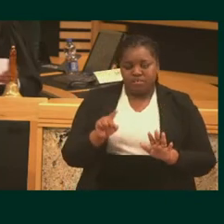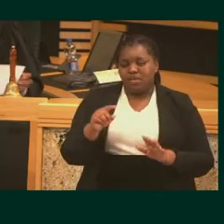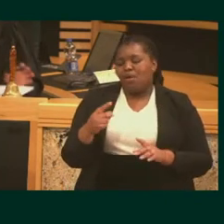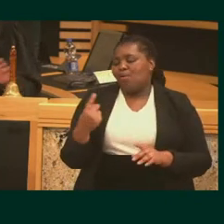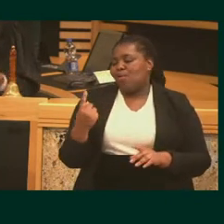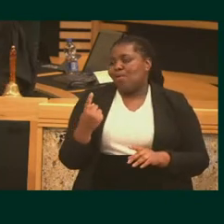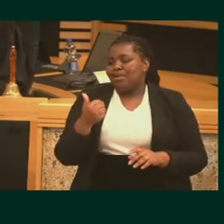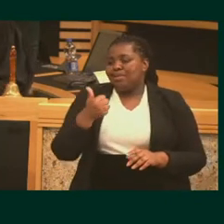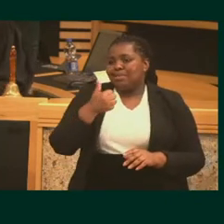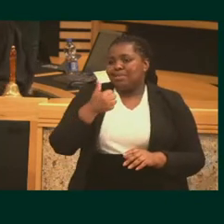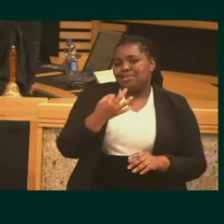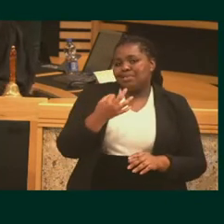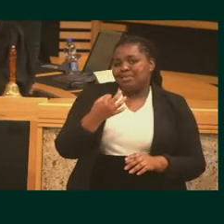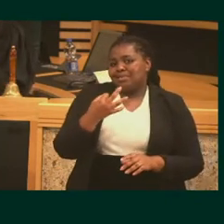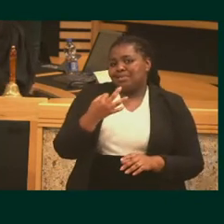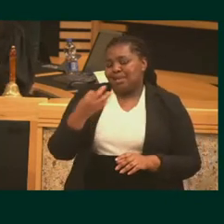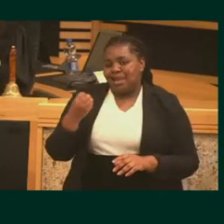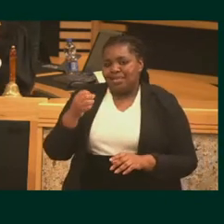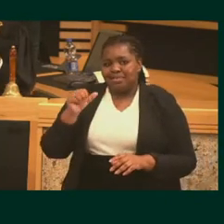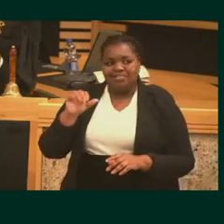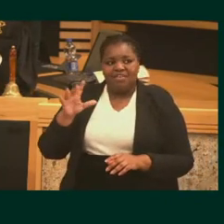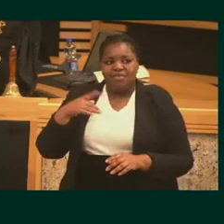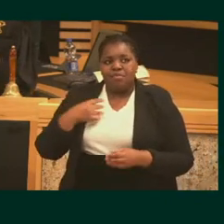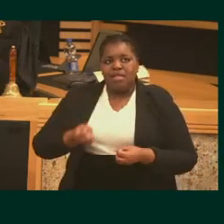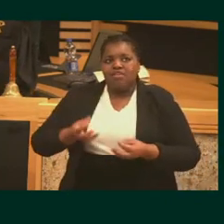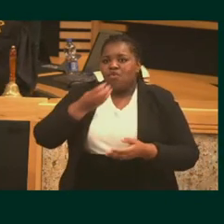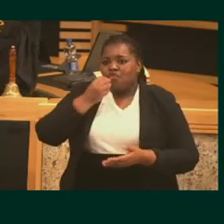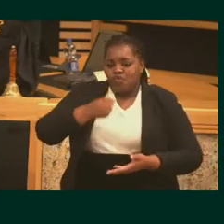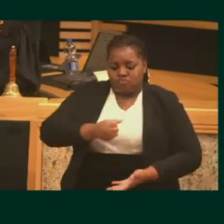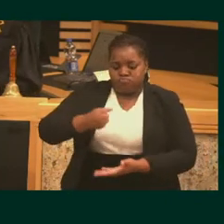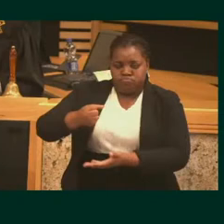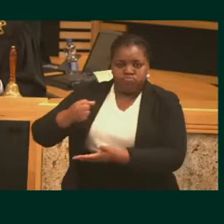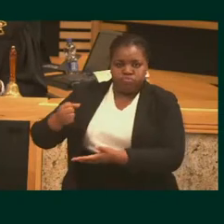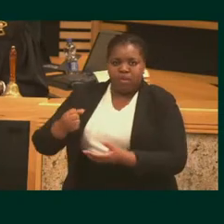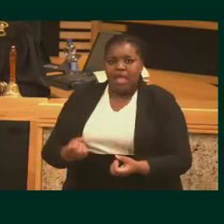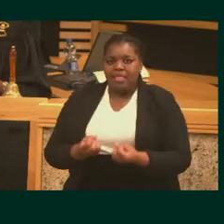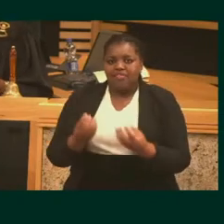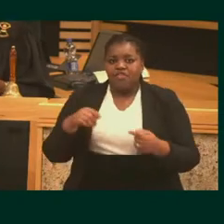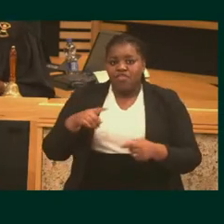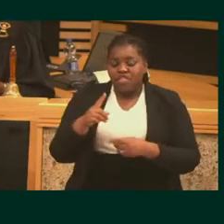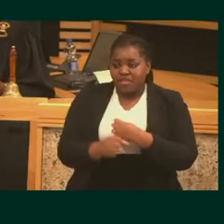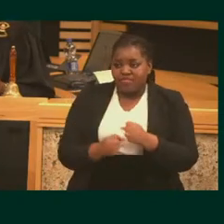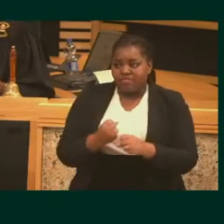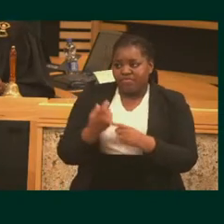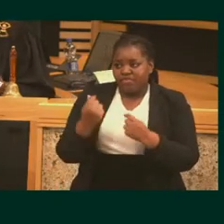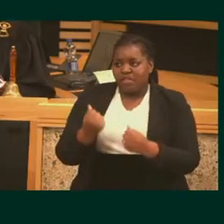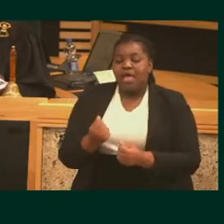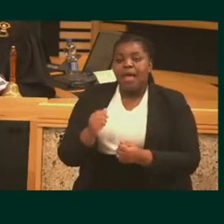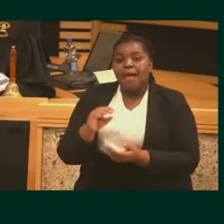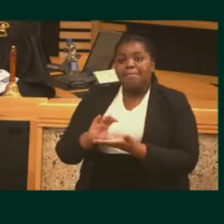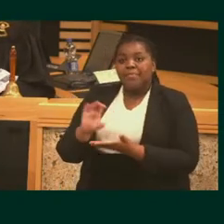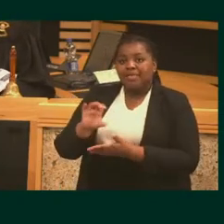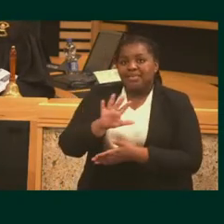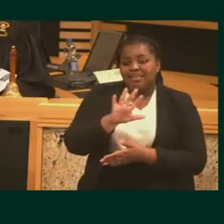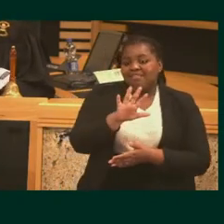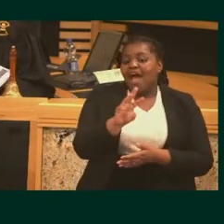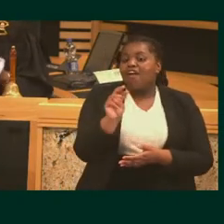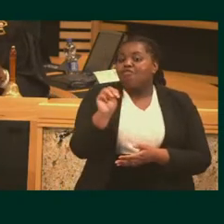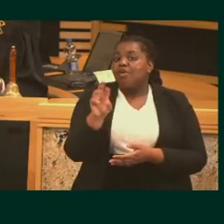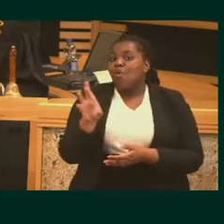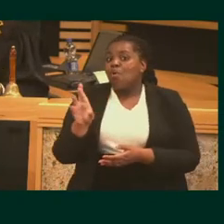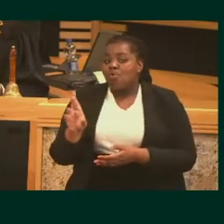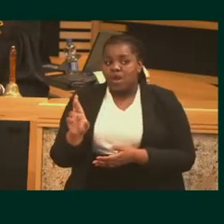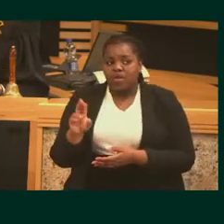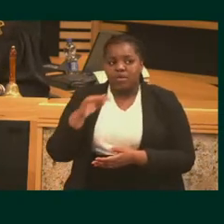376 food Parcels have been delivered in this Current financial year with a budget of 5 million Rand which